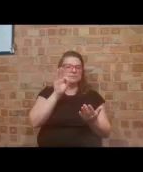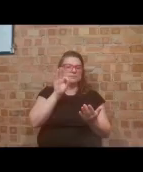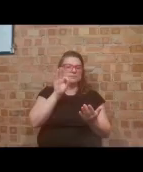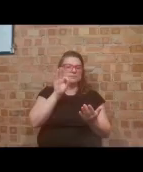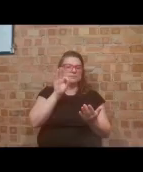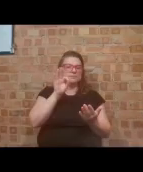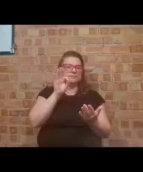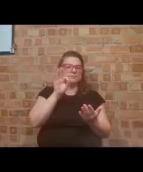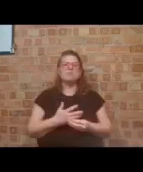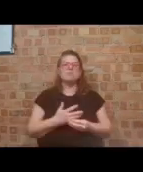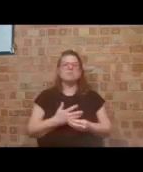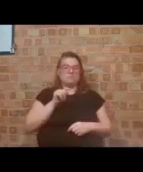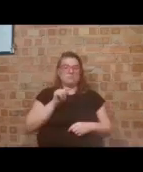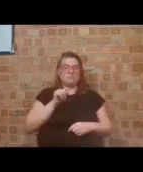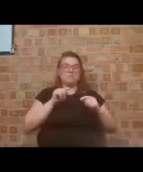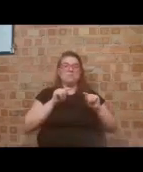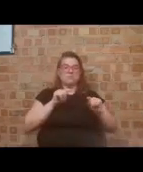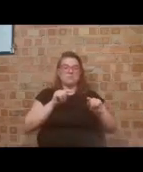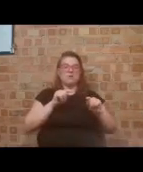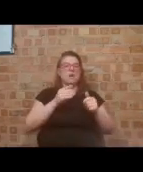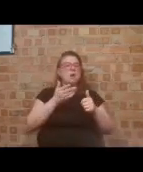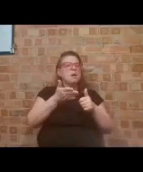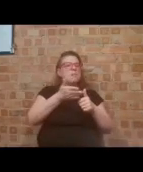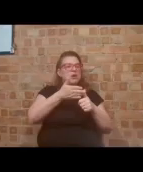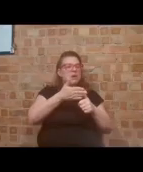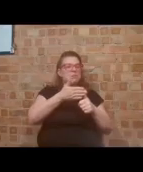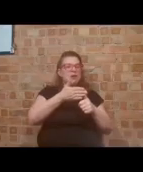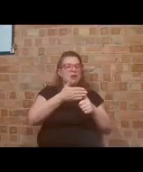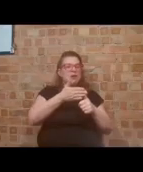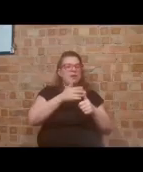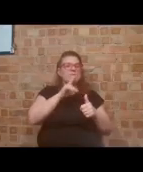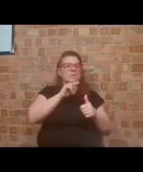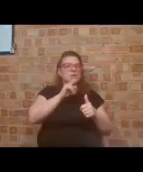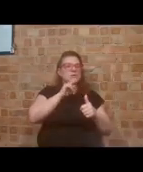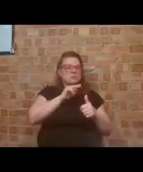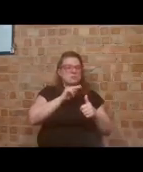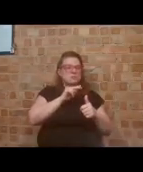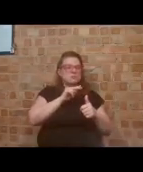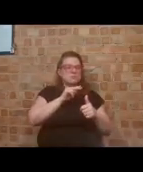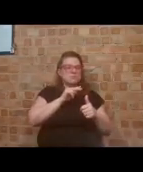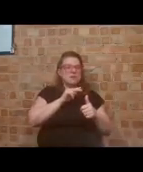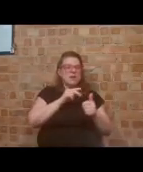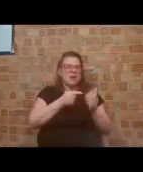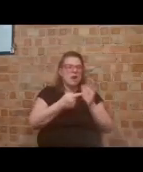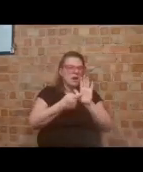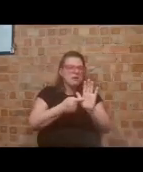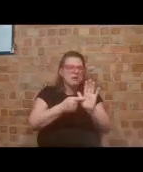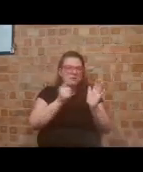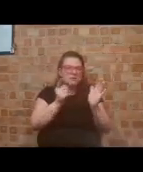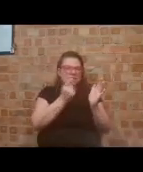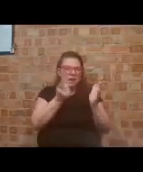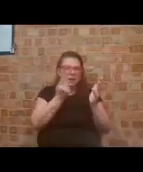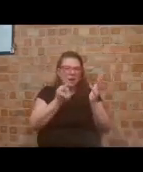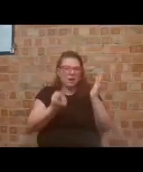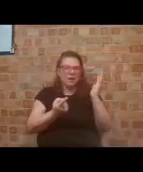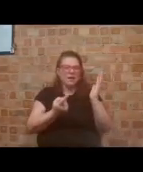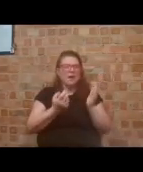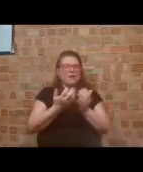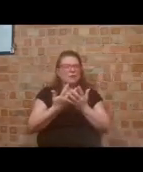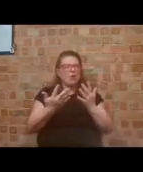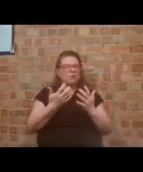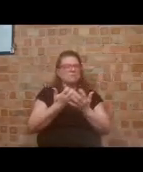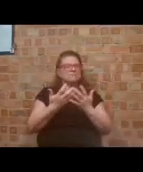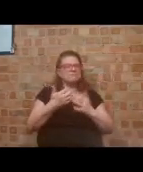in here, primary voice heading. You'll notice I've done quite a bit of demonstrating in this area. I've got several voices already set